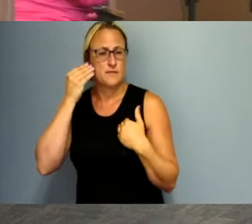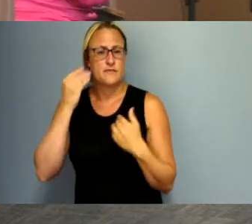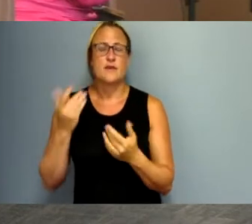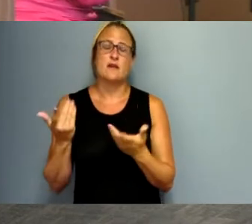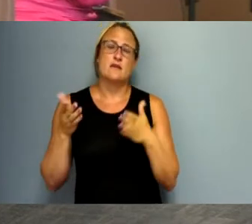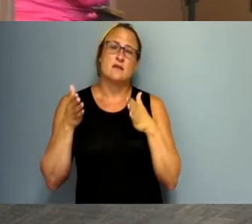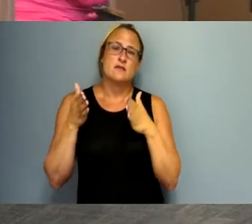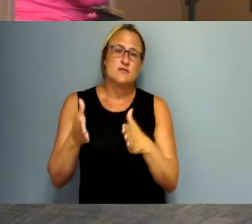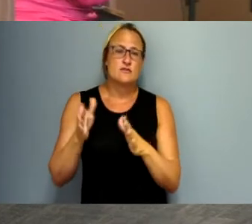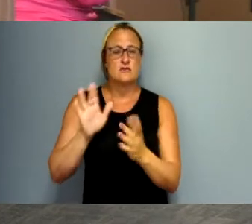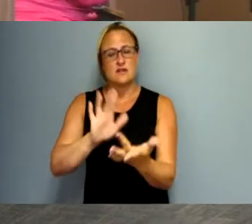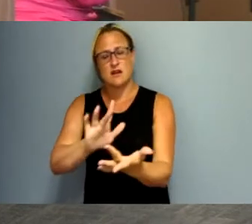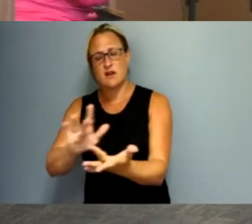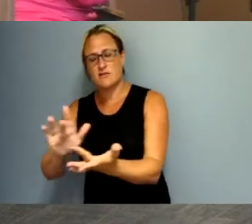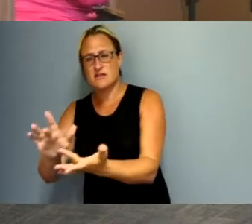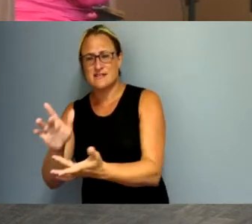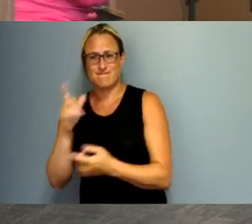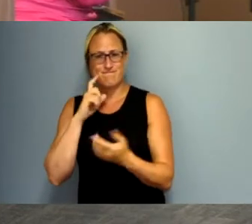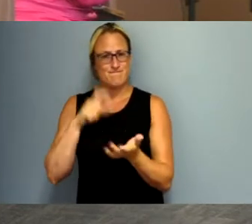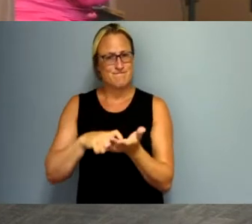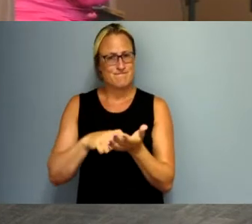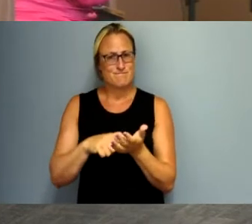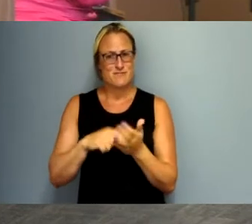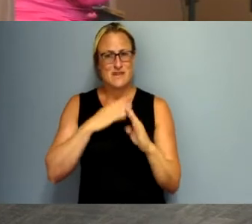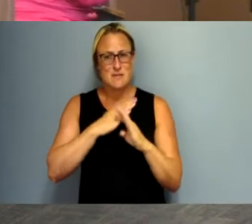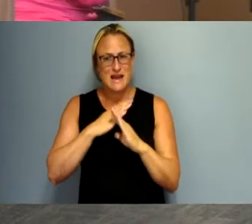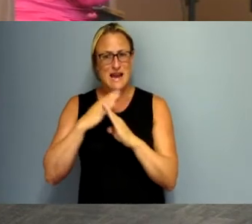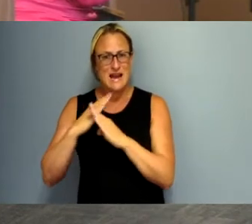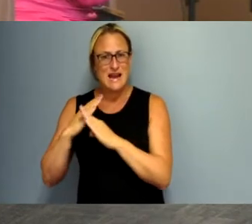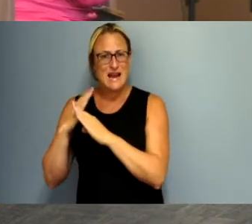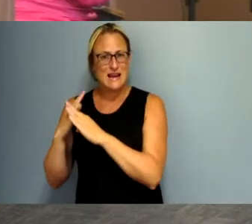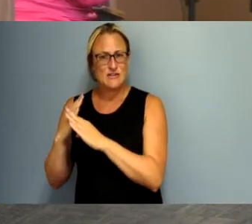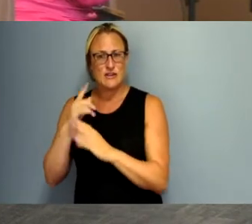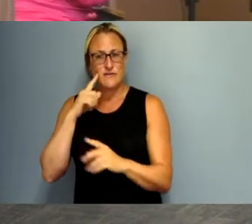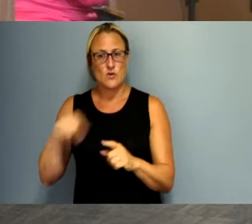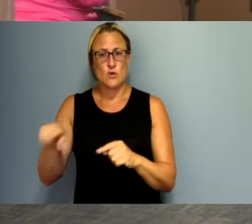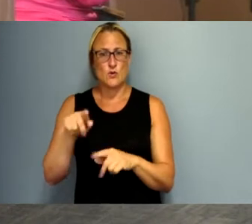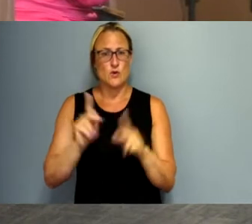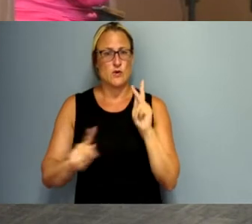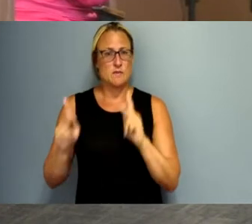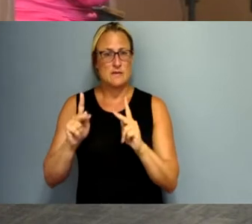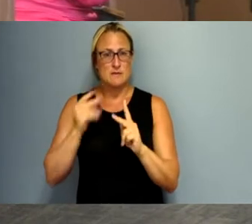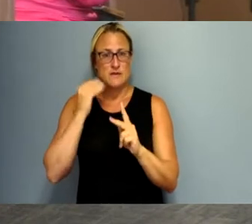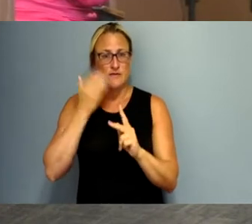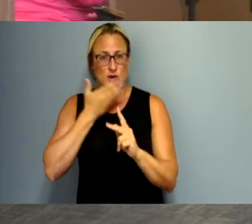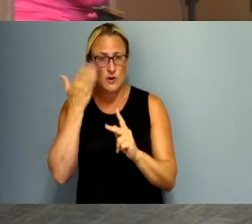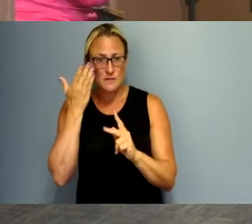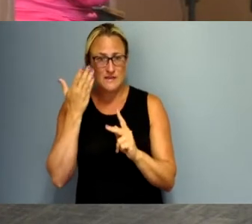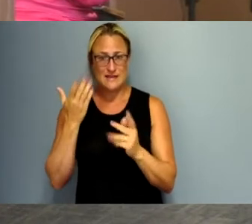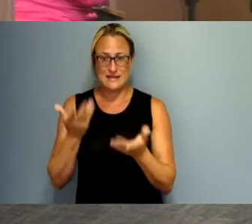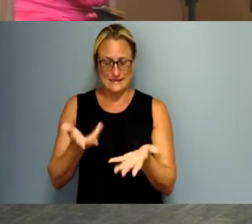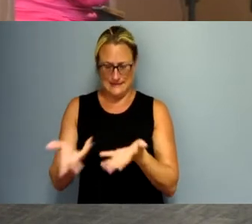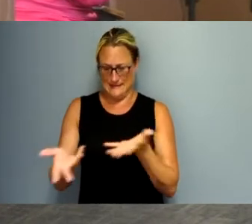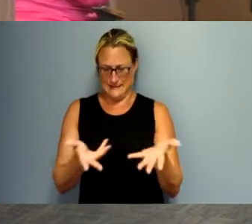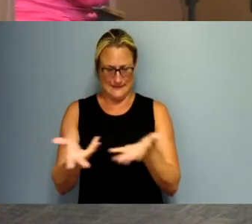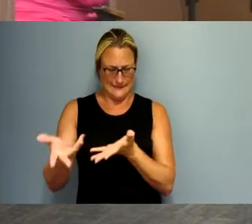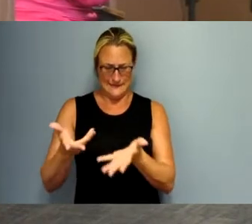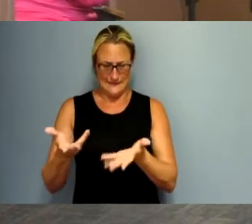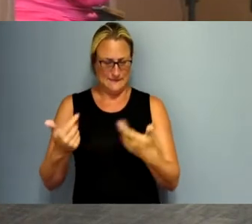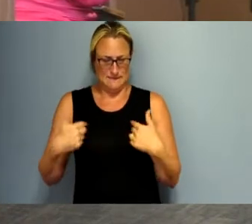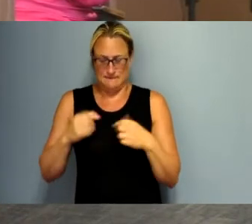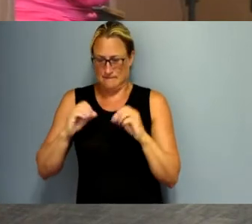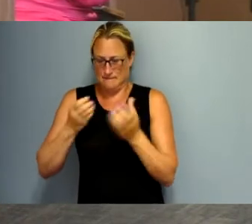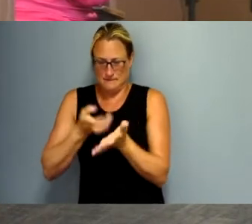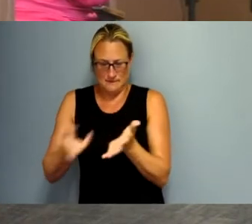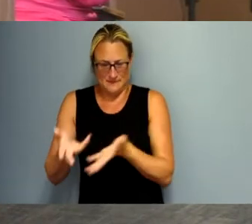more and more feedback that some of the barriers that the unsheltered face are beyond their level of expertise and care. Challenges